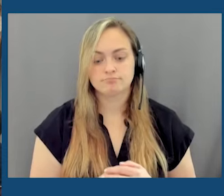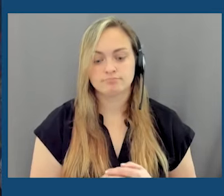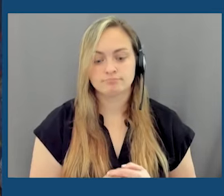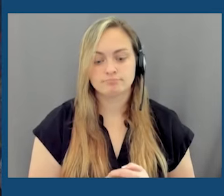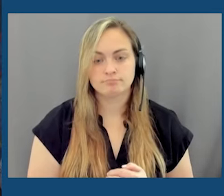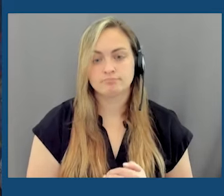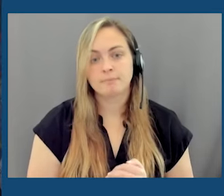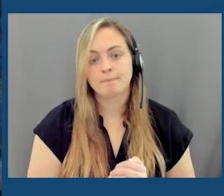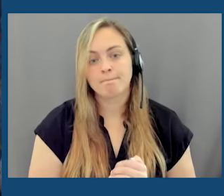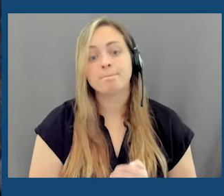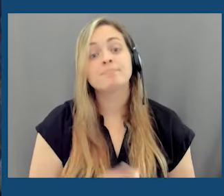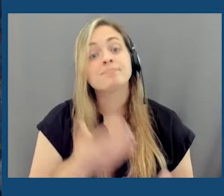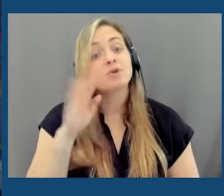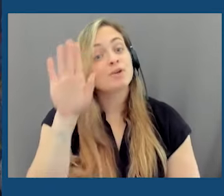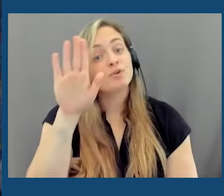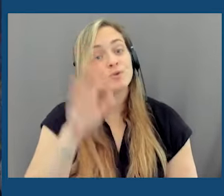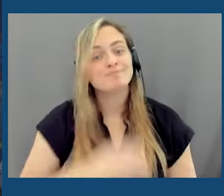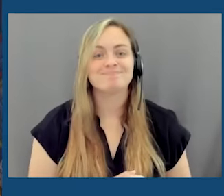Good afternoon.